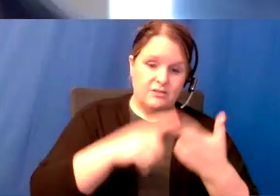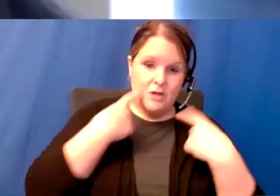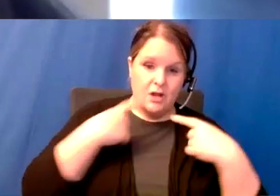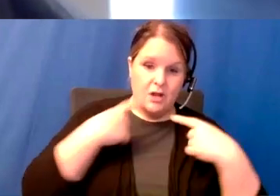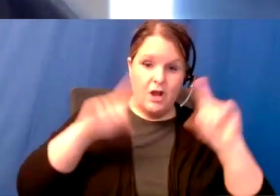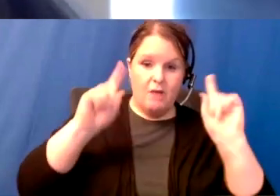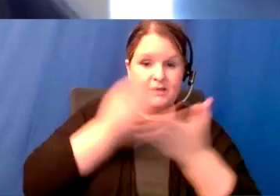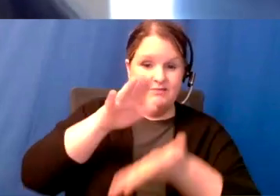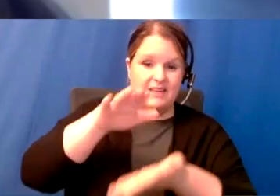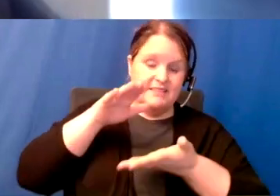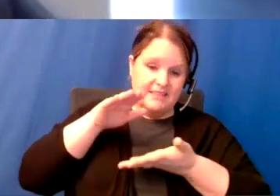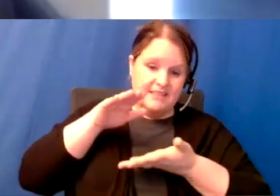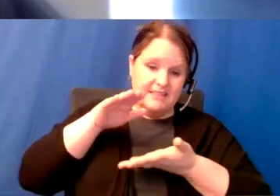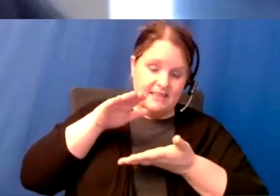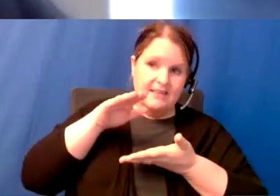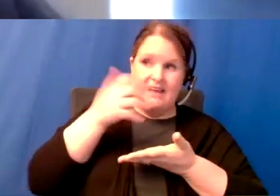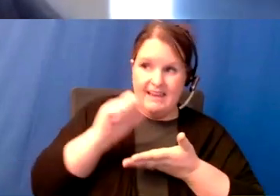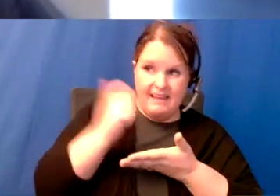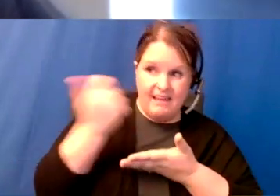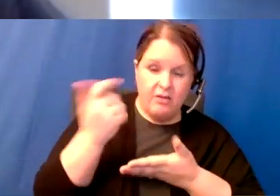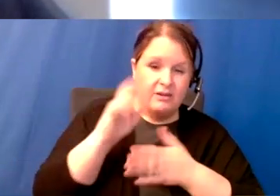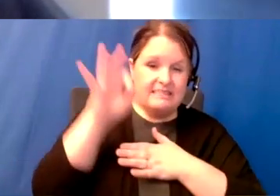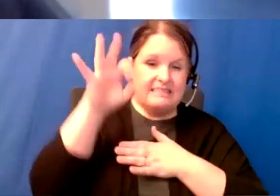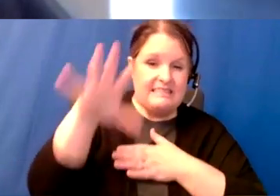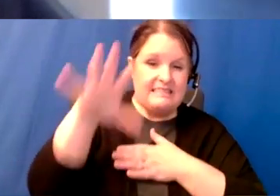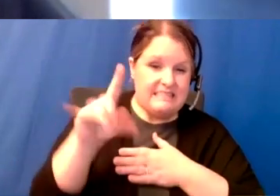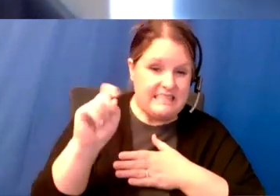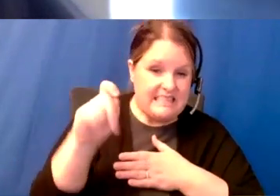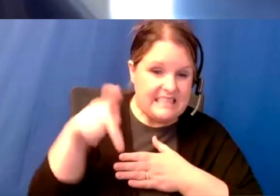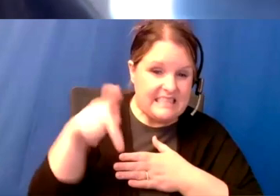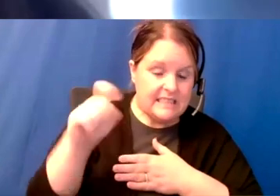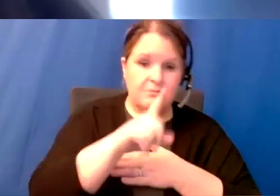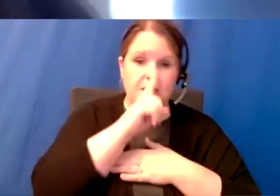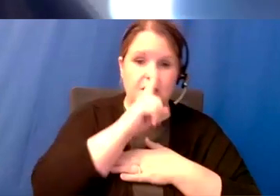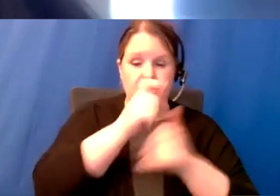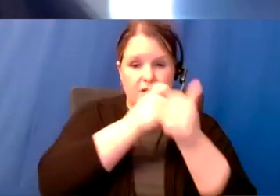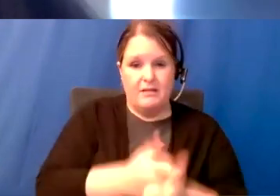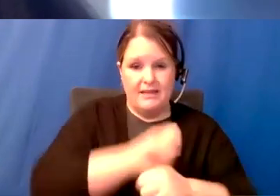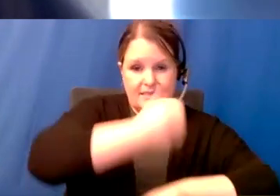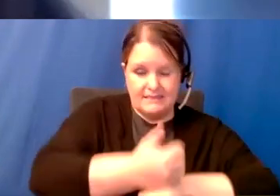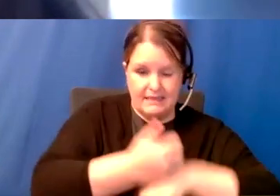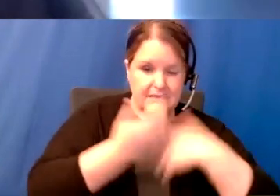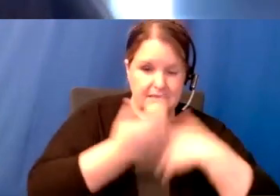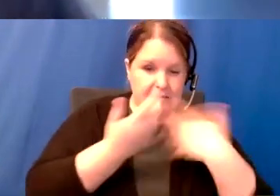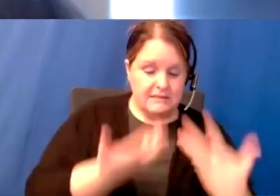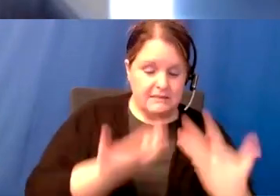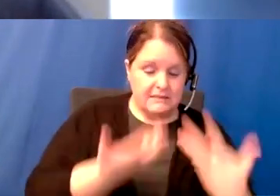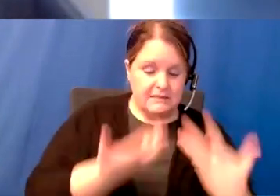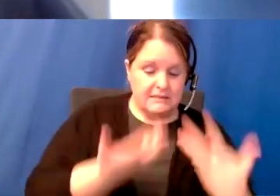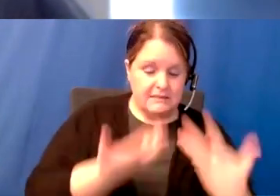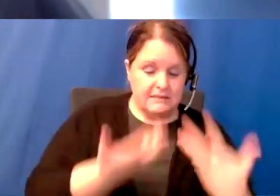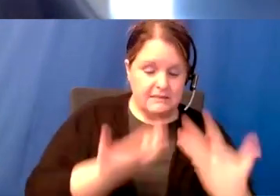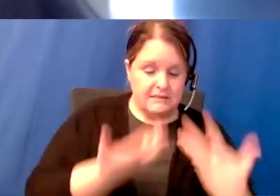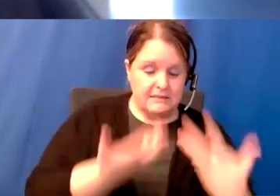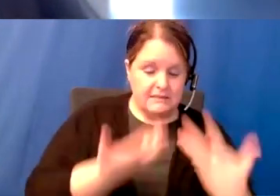Any further tips for ensuring compliance is in place? So the key there, we work with a lot of organizations that are